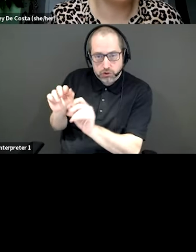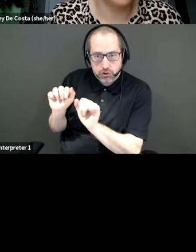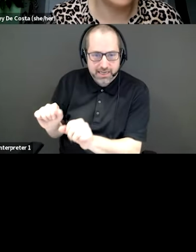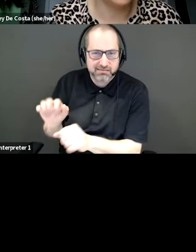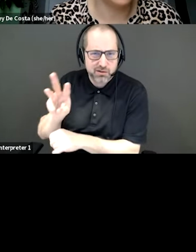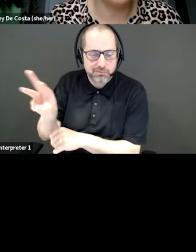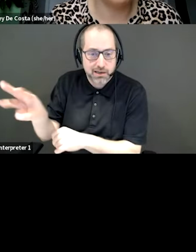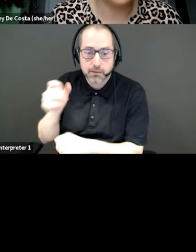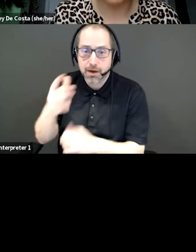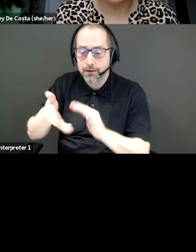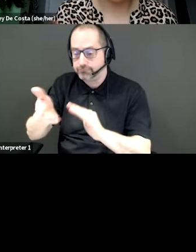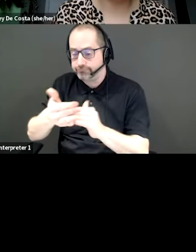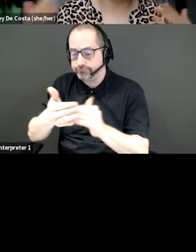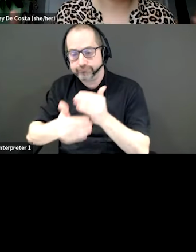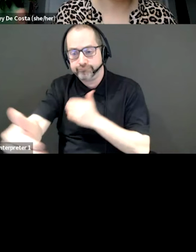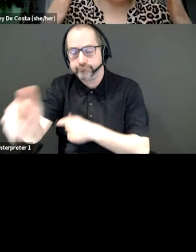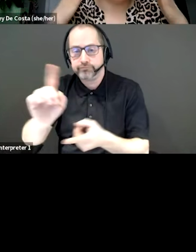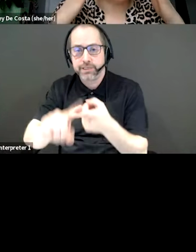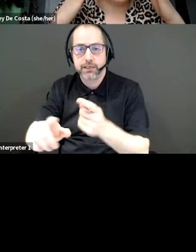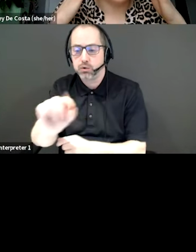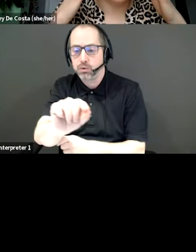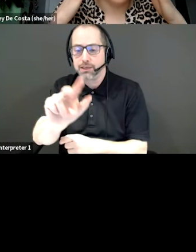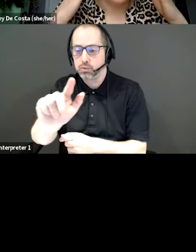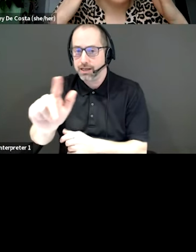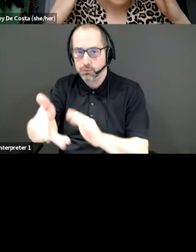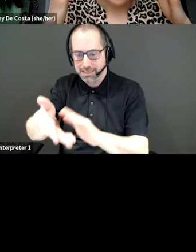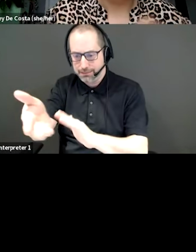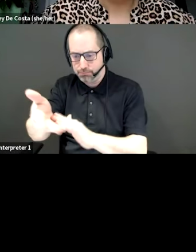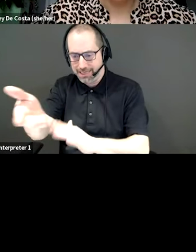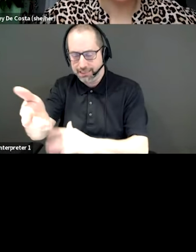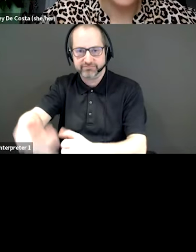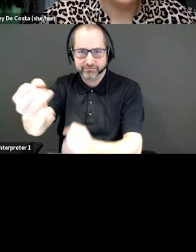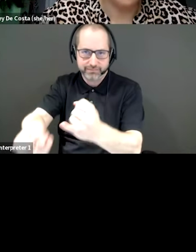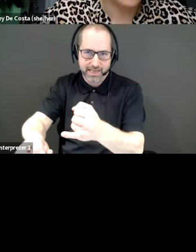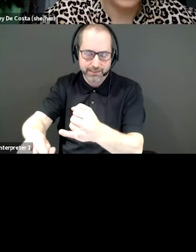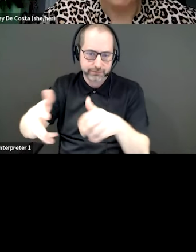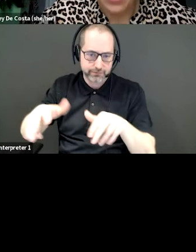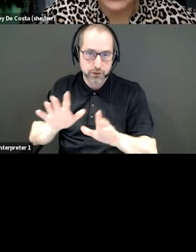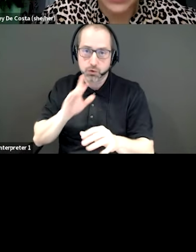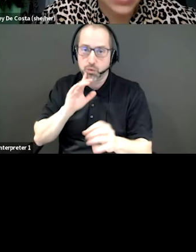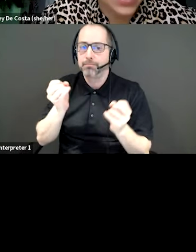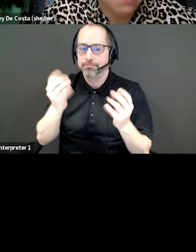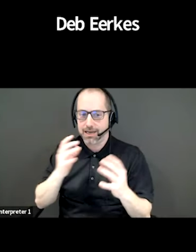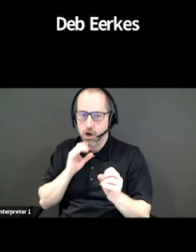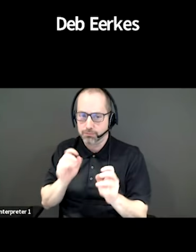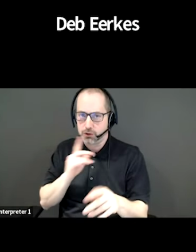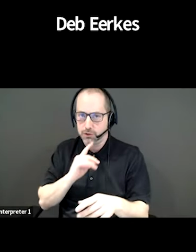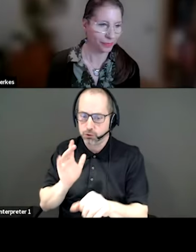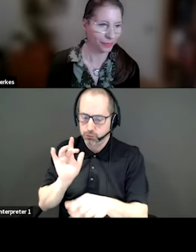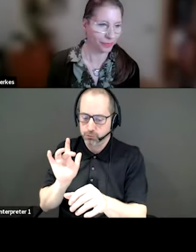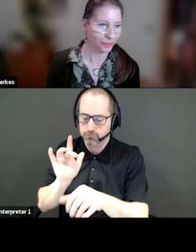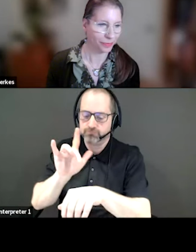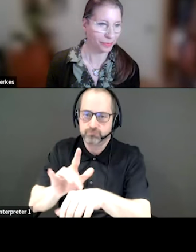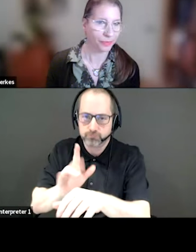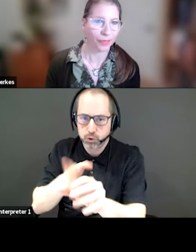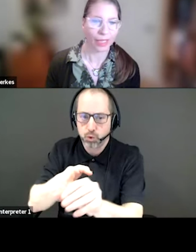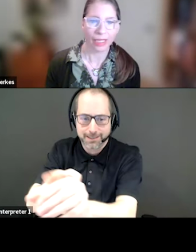spring of 2023. So there's lots of opportunities to attend those. I'm going to pass it to Deb now.